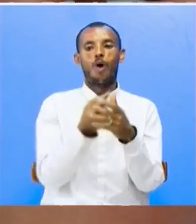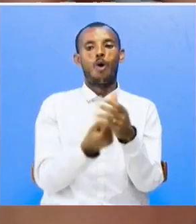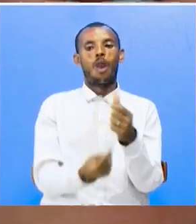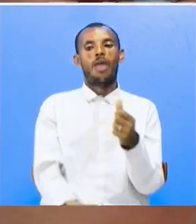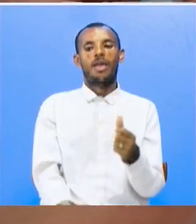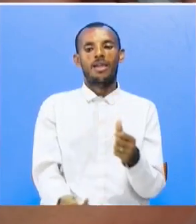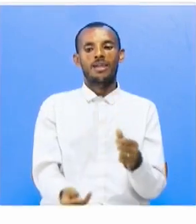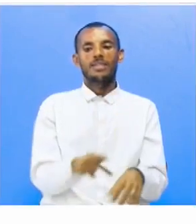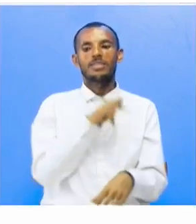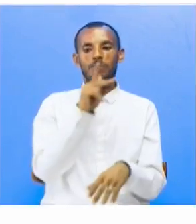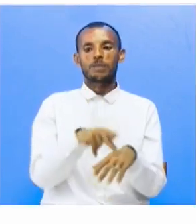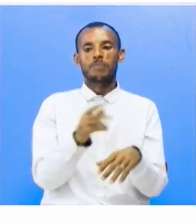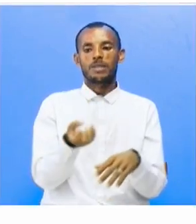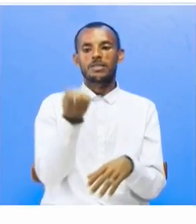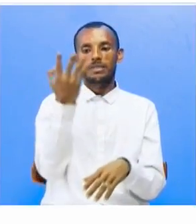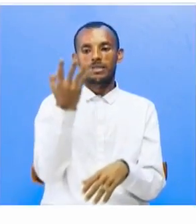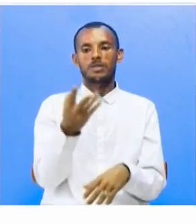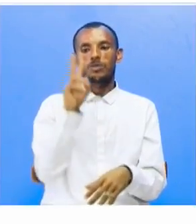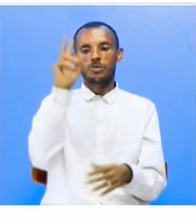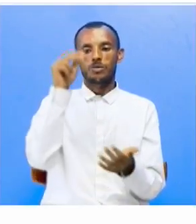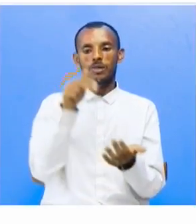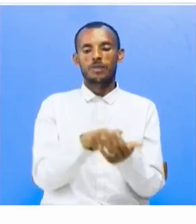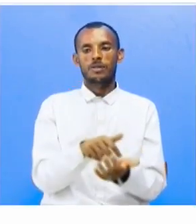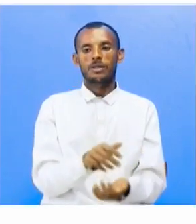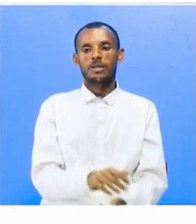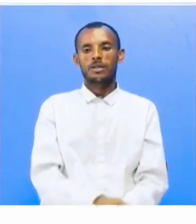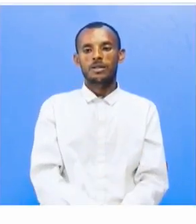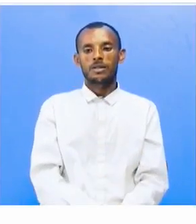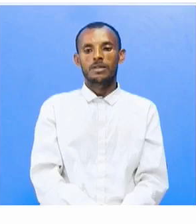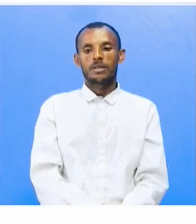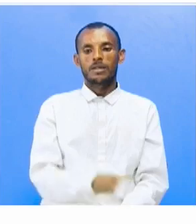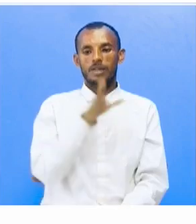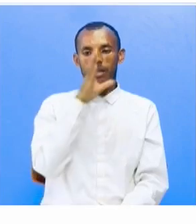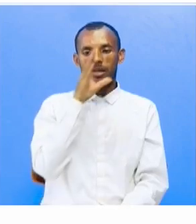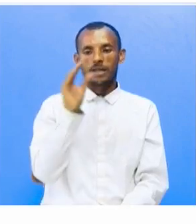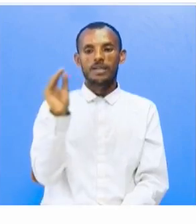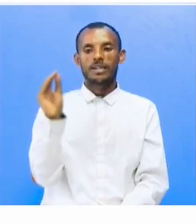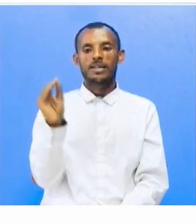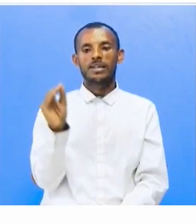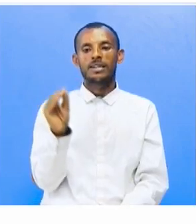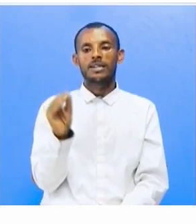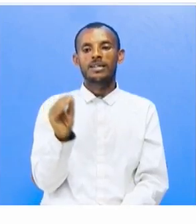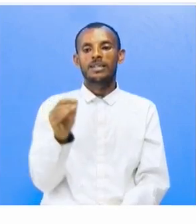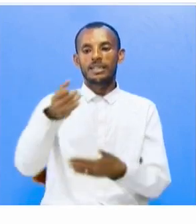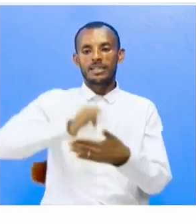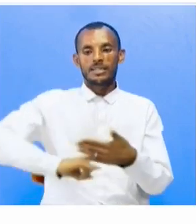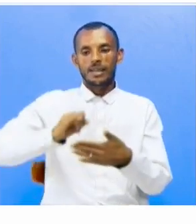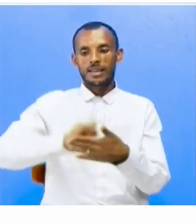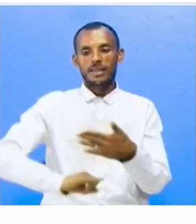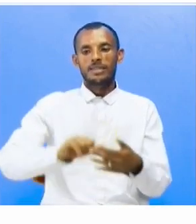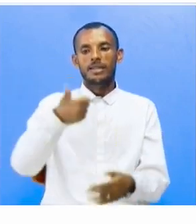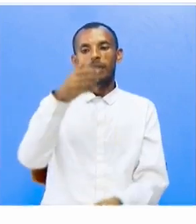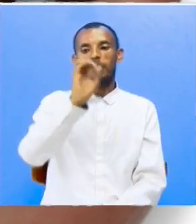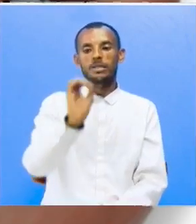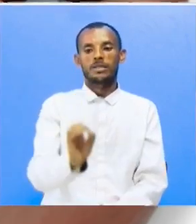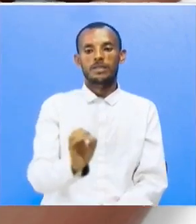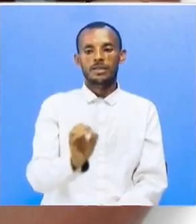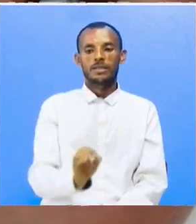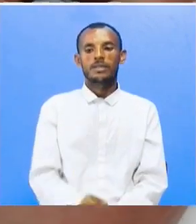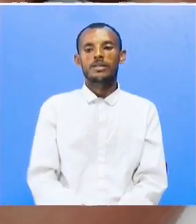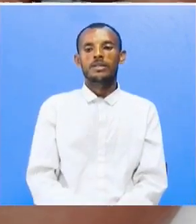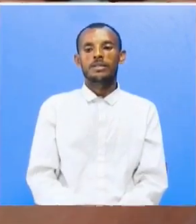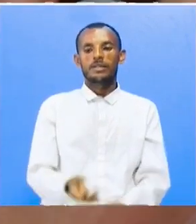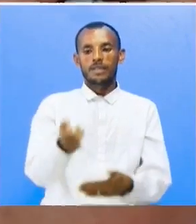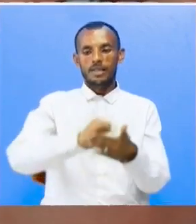the principal is 2,000 and the interest rate is 10%. So the